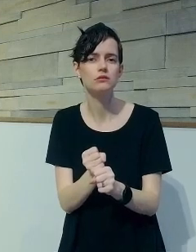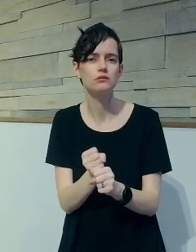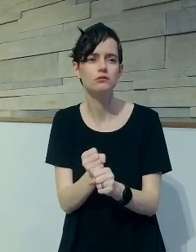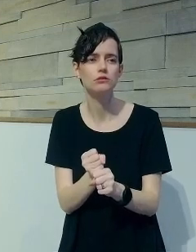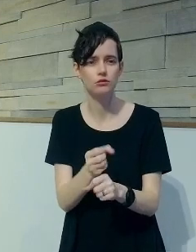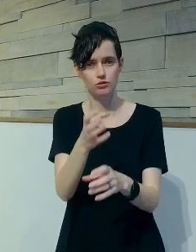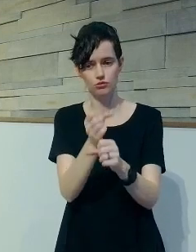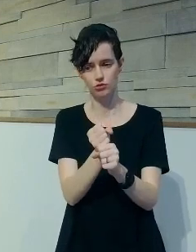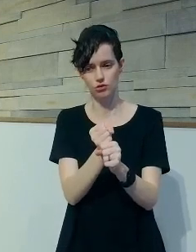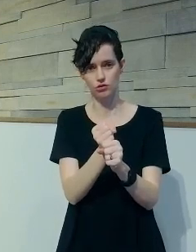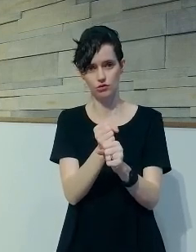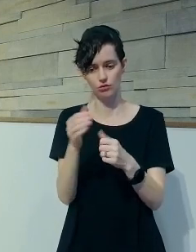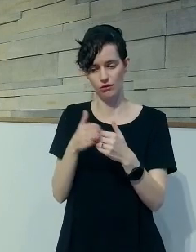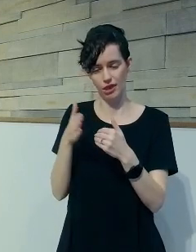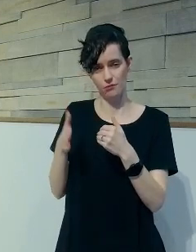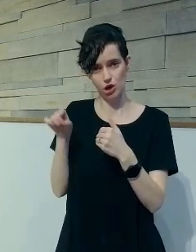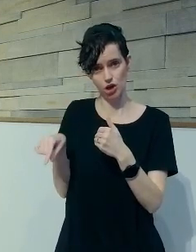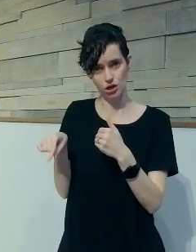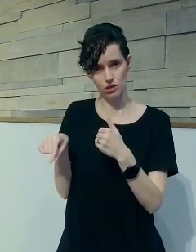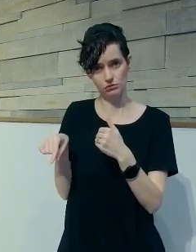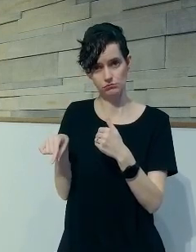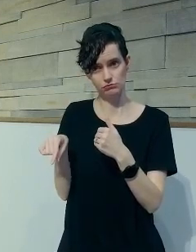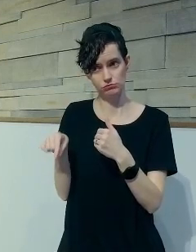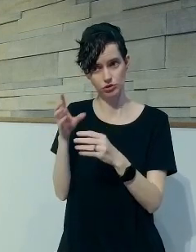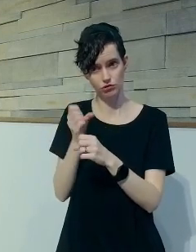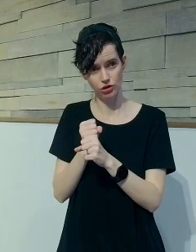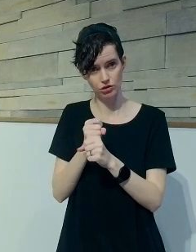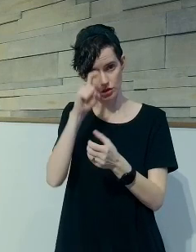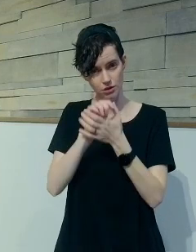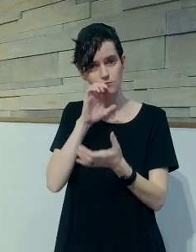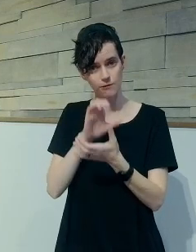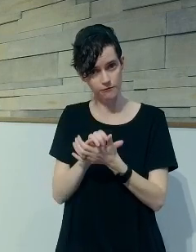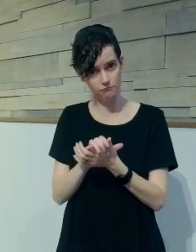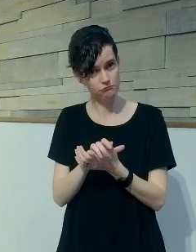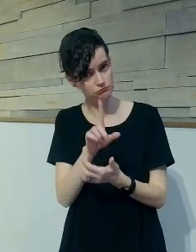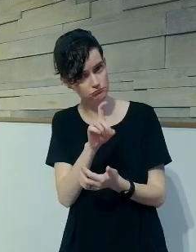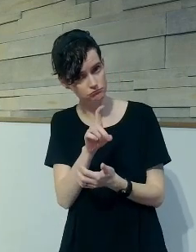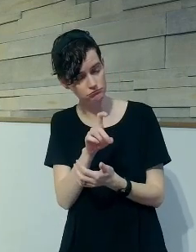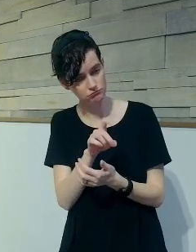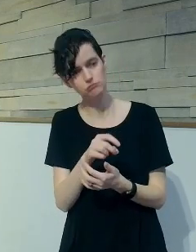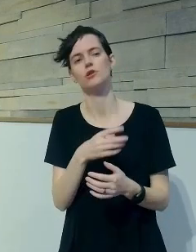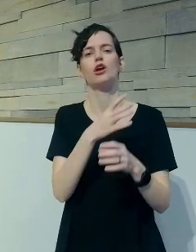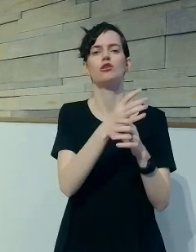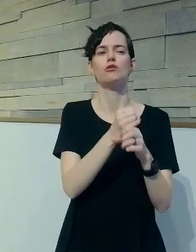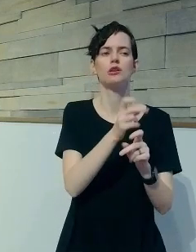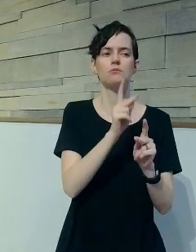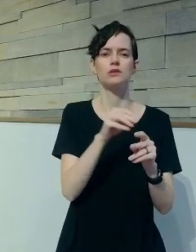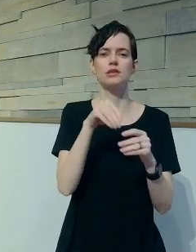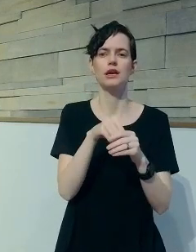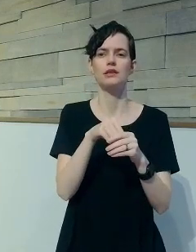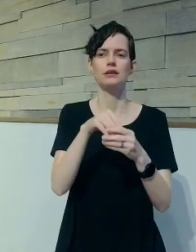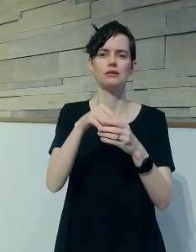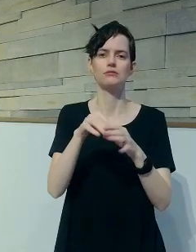Do you trust your next door neighbor? Do you trust your spouse? Do you trust the person at the